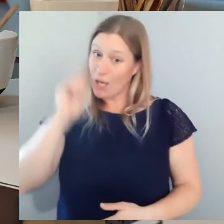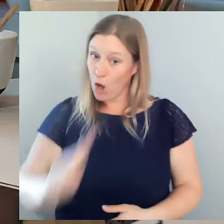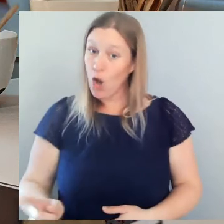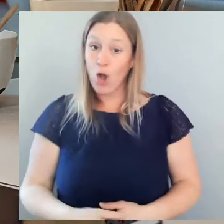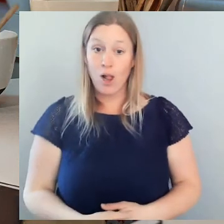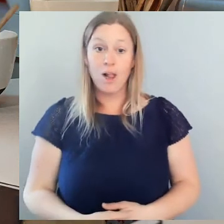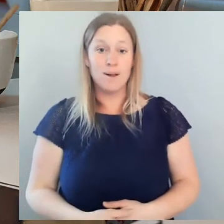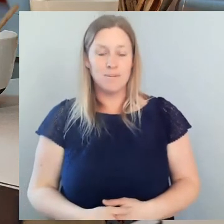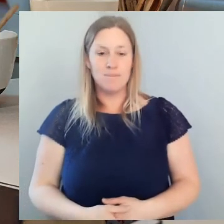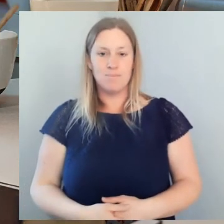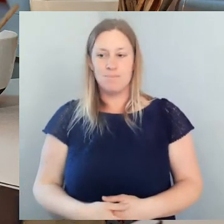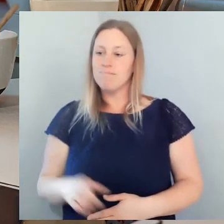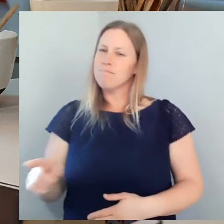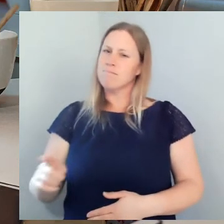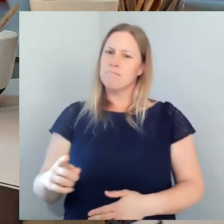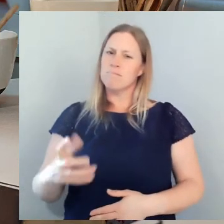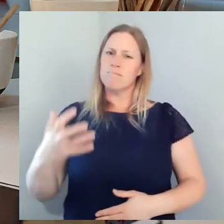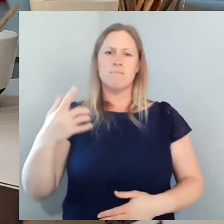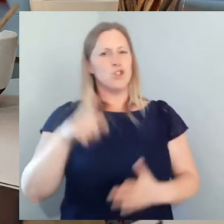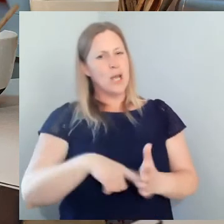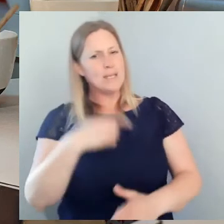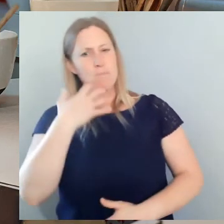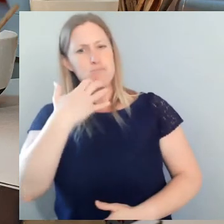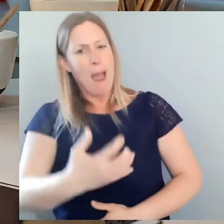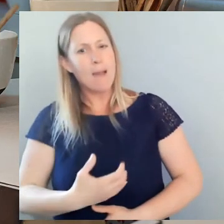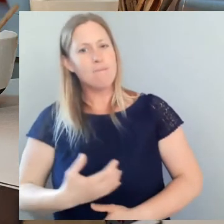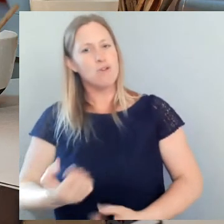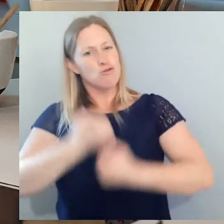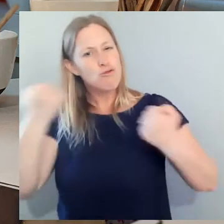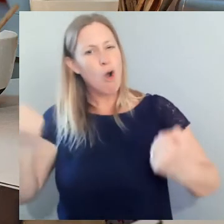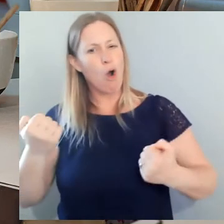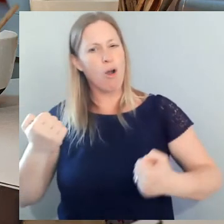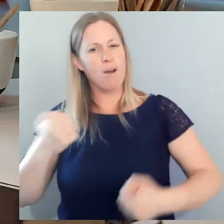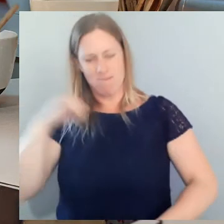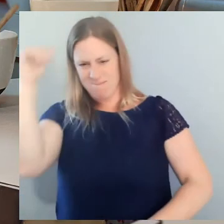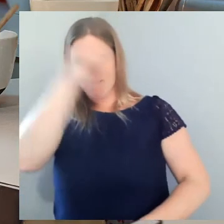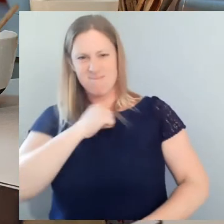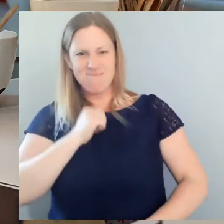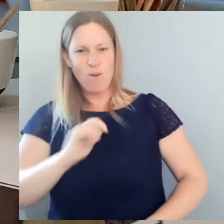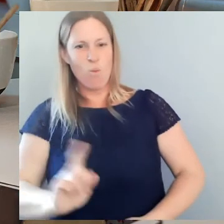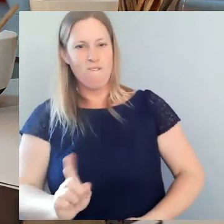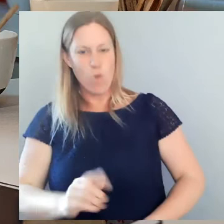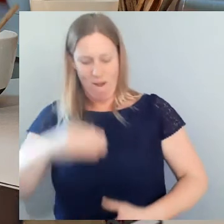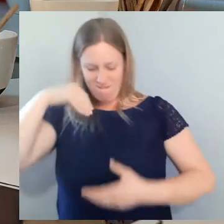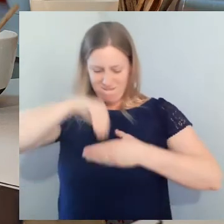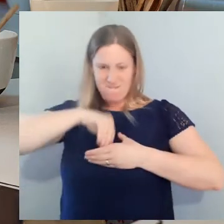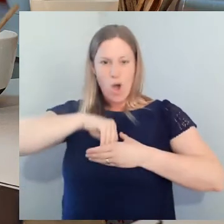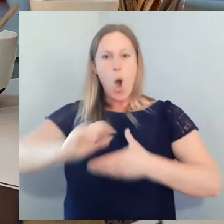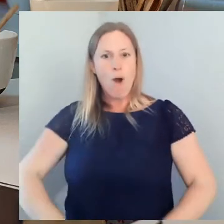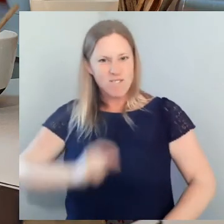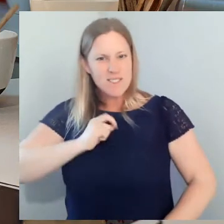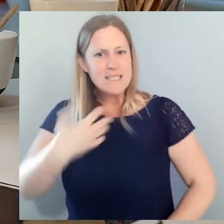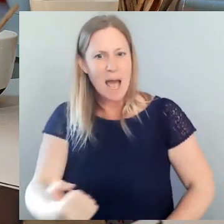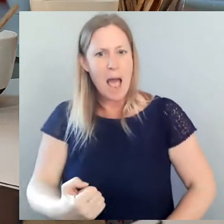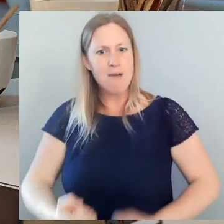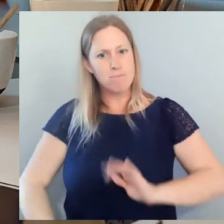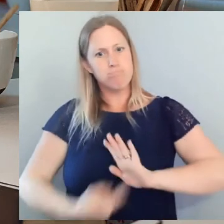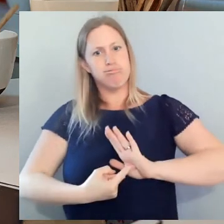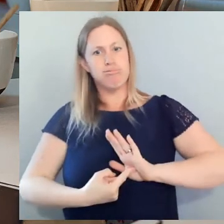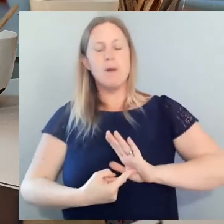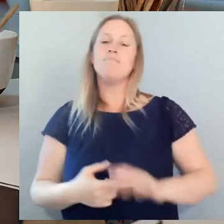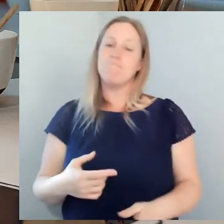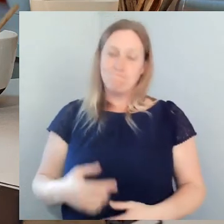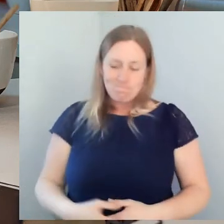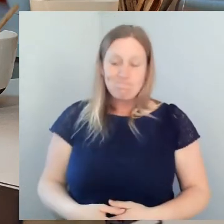does. Pretty girl, I added. She's brave, strong. What point are looks when you have